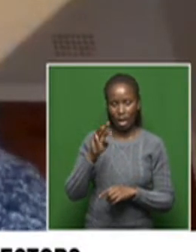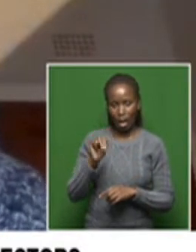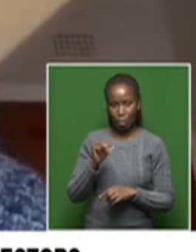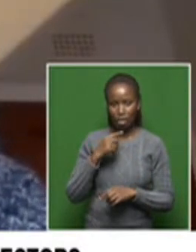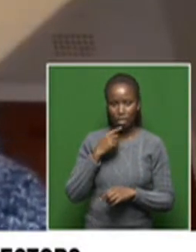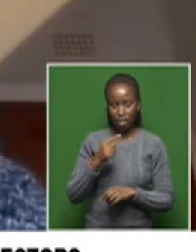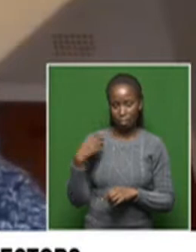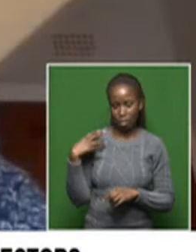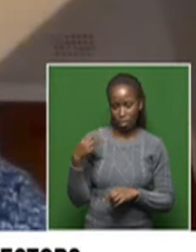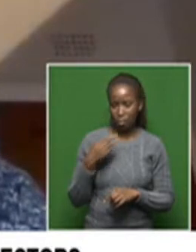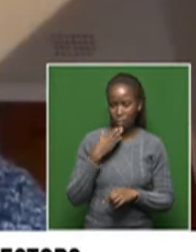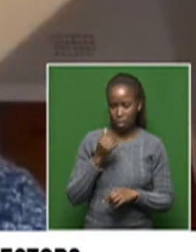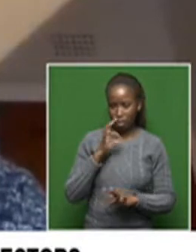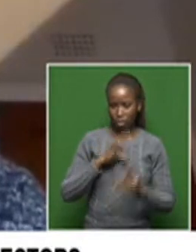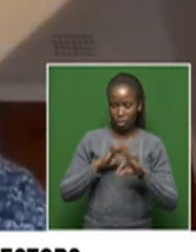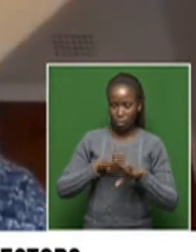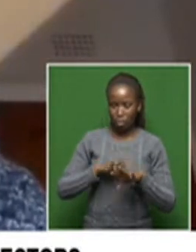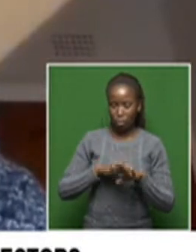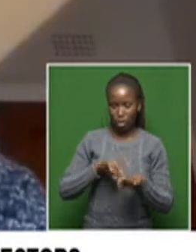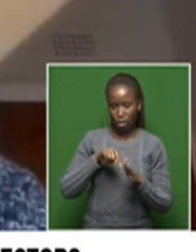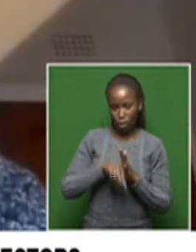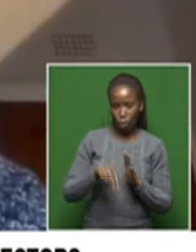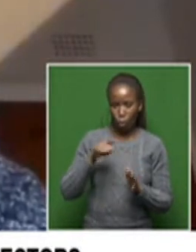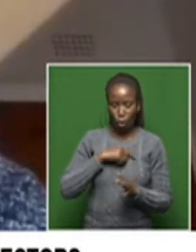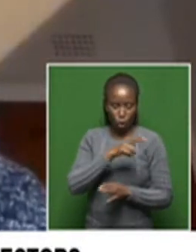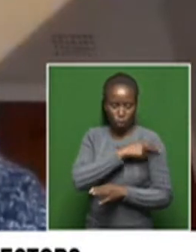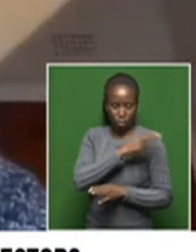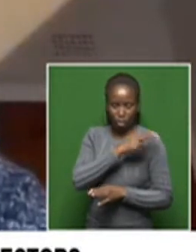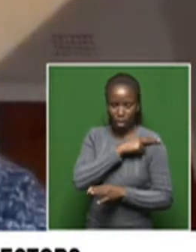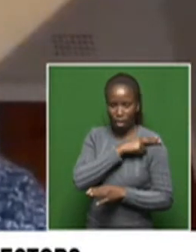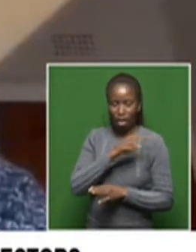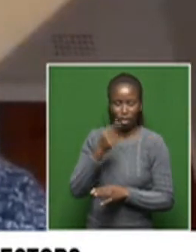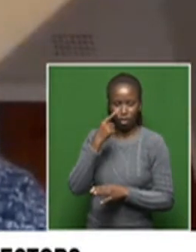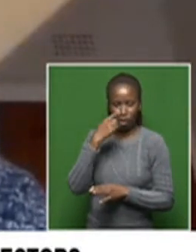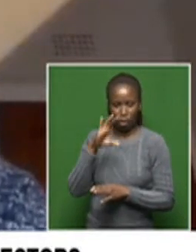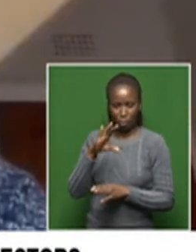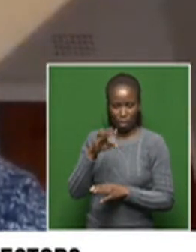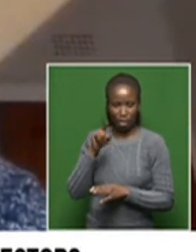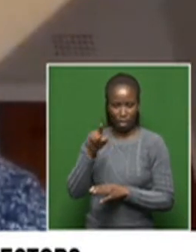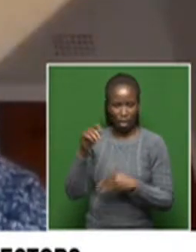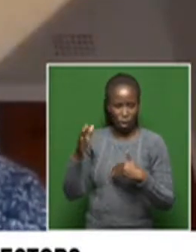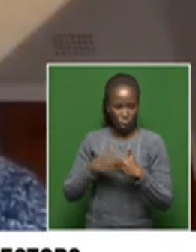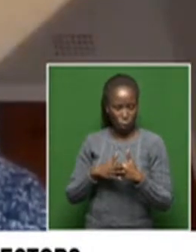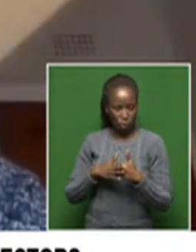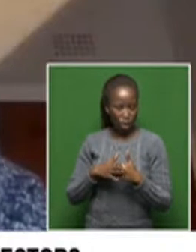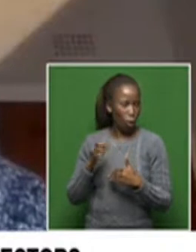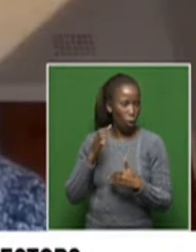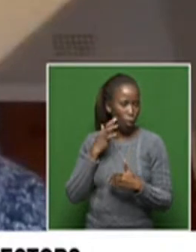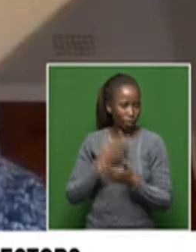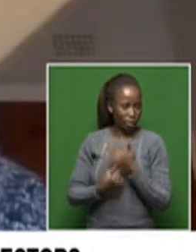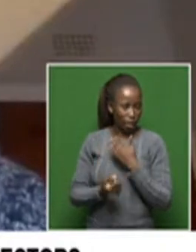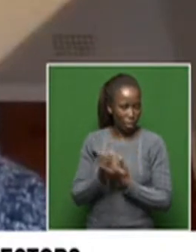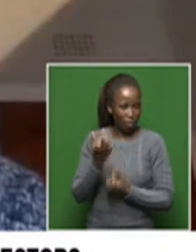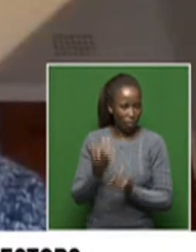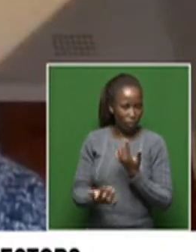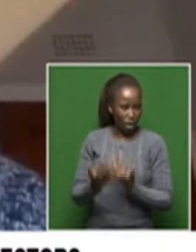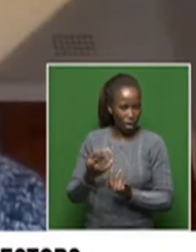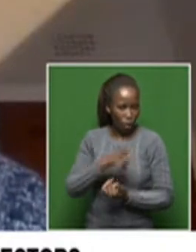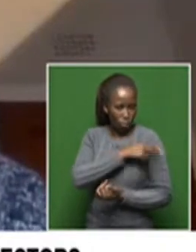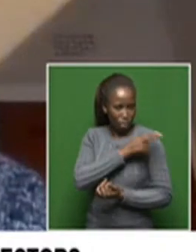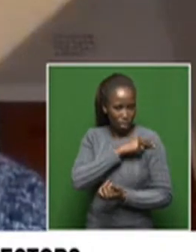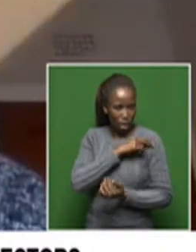more details on why Charlotte Maxege is still closed over 2 months since the fire, and when will it be